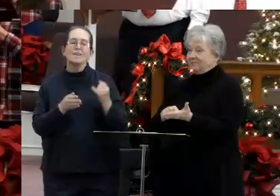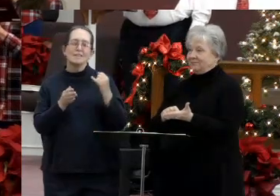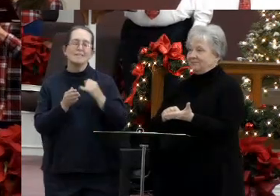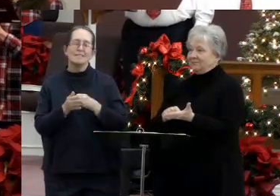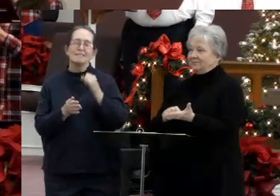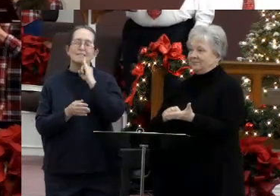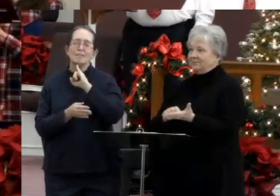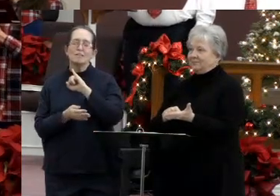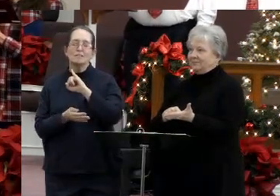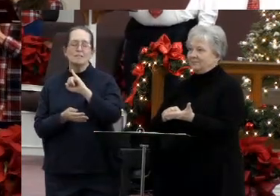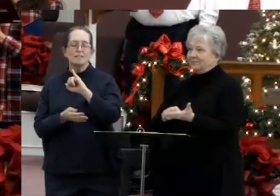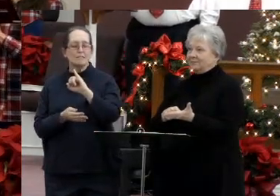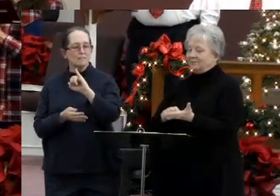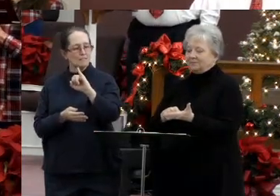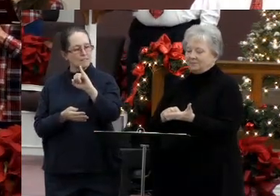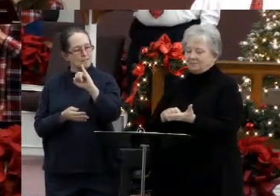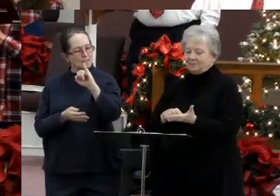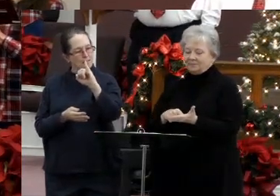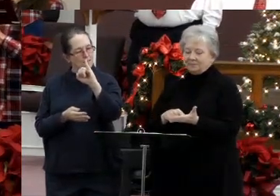It is.